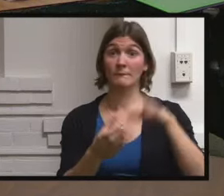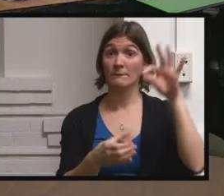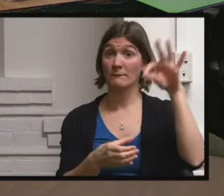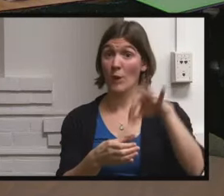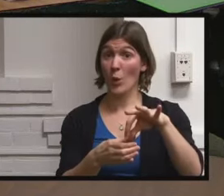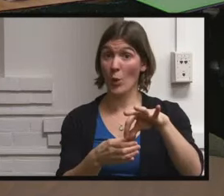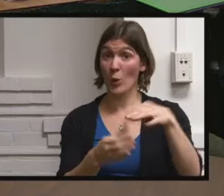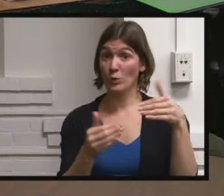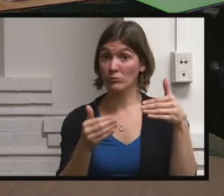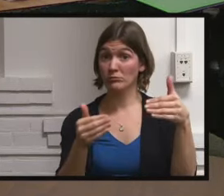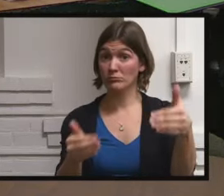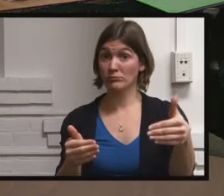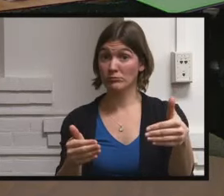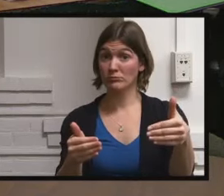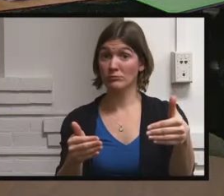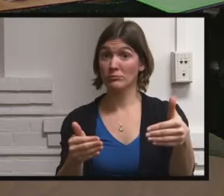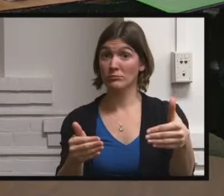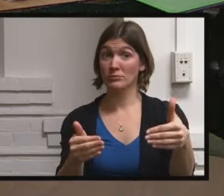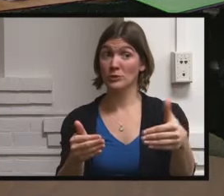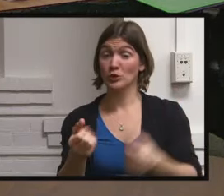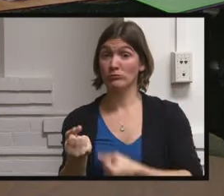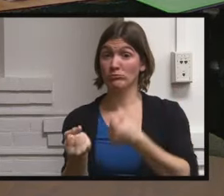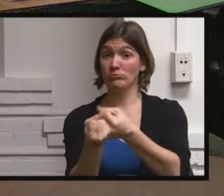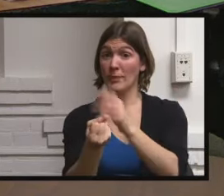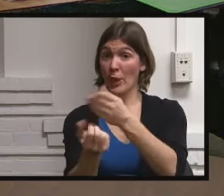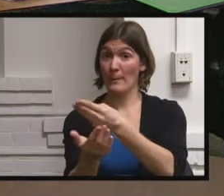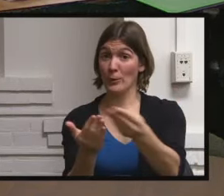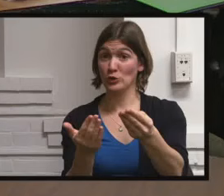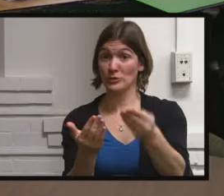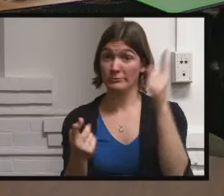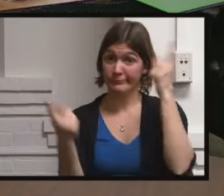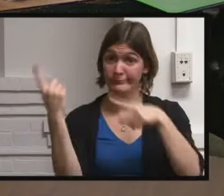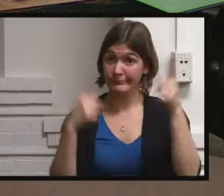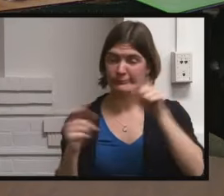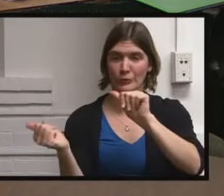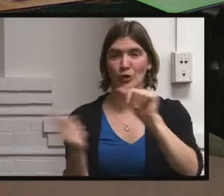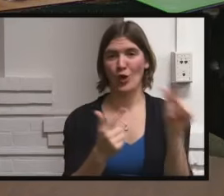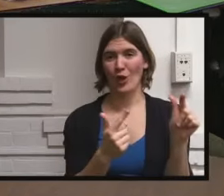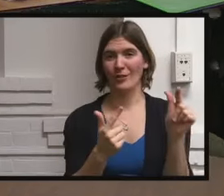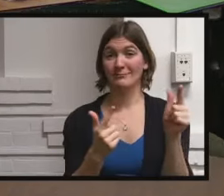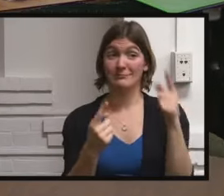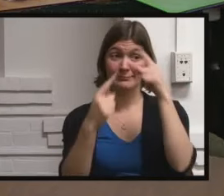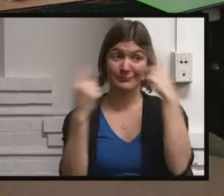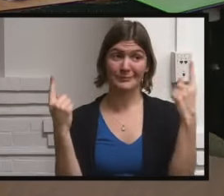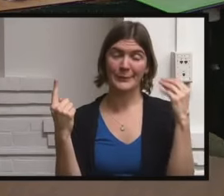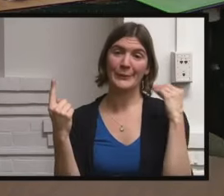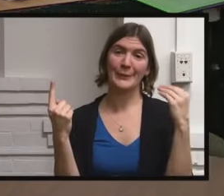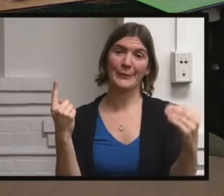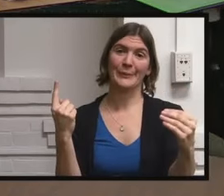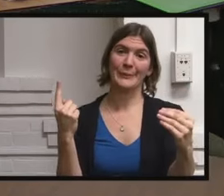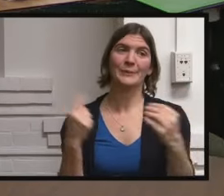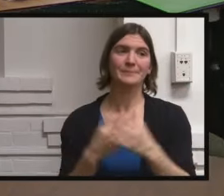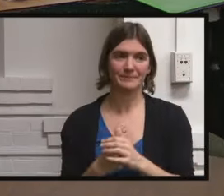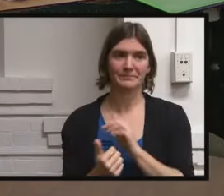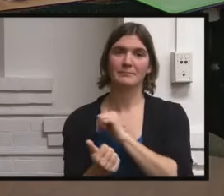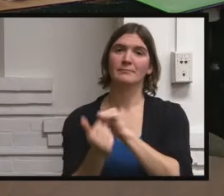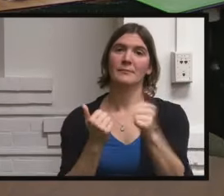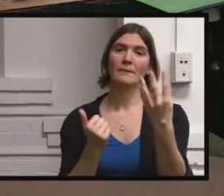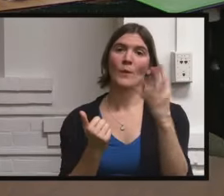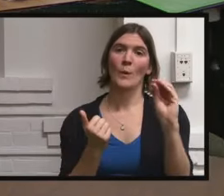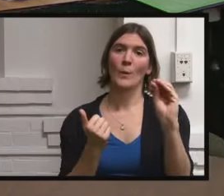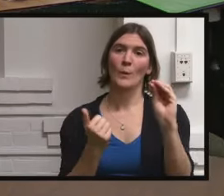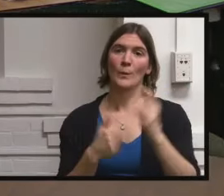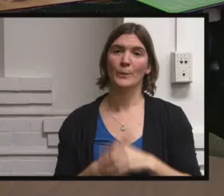We have a motion to ratify that purchase. All those in favor, please say aye. Aye. Aye. Any opposed or abstaining? That